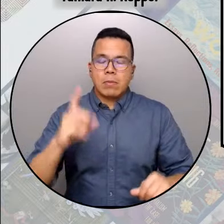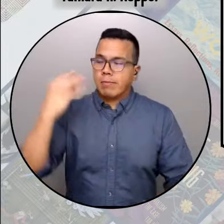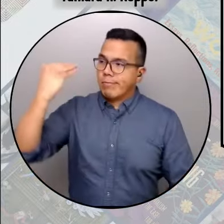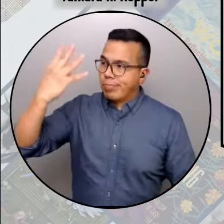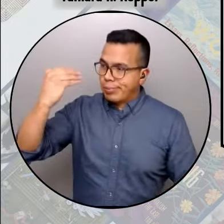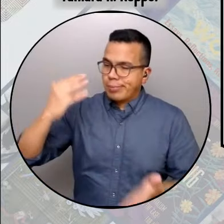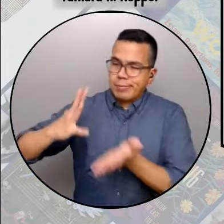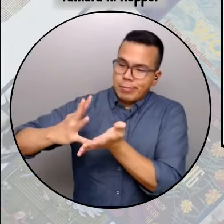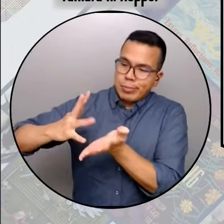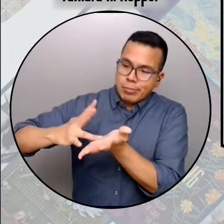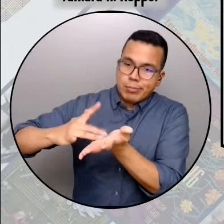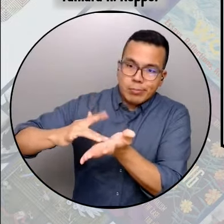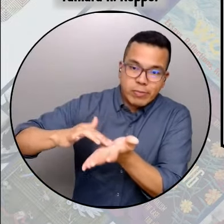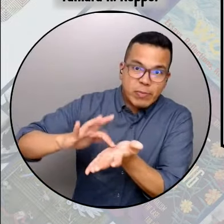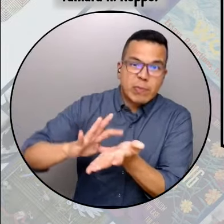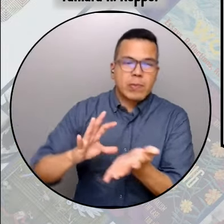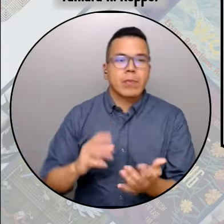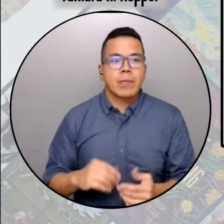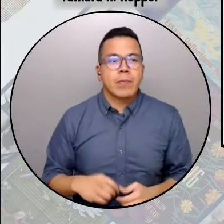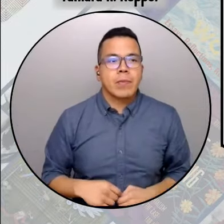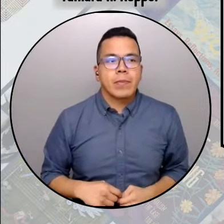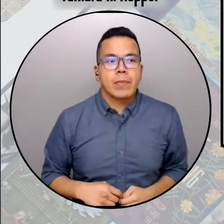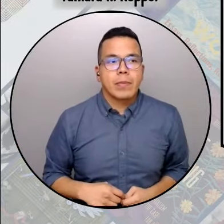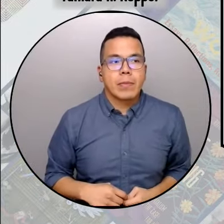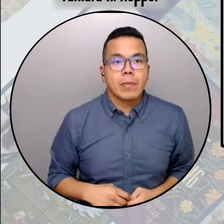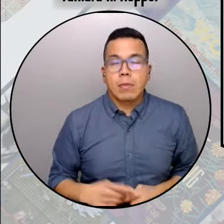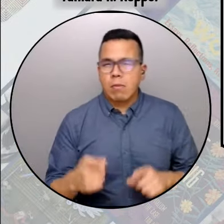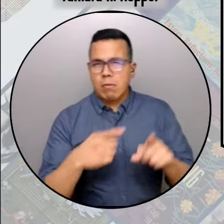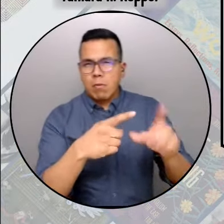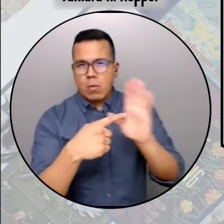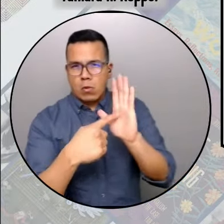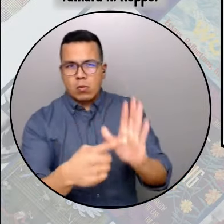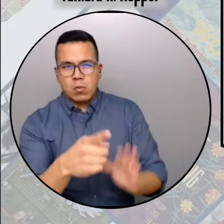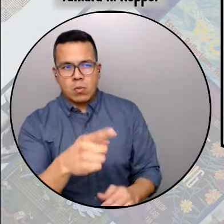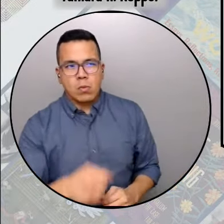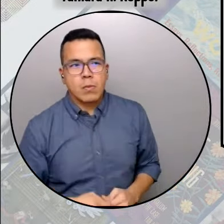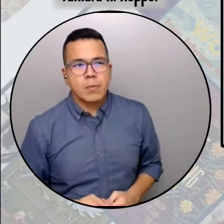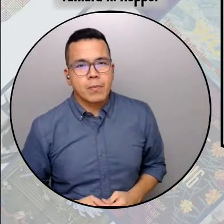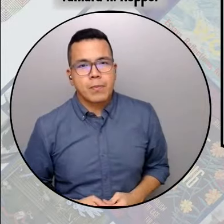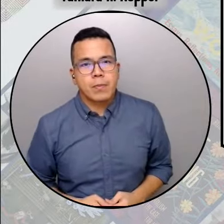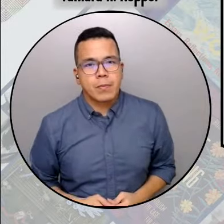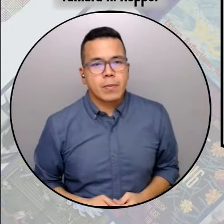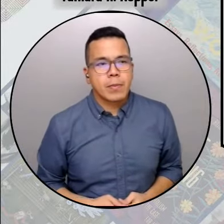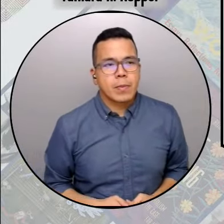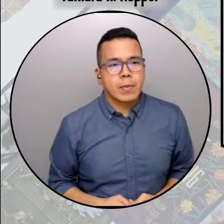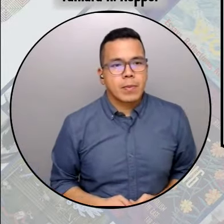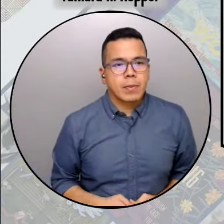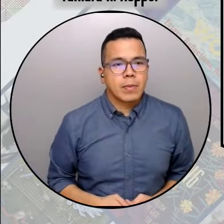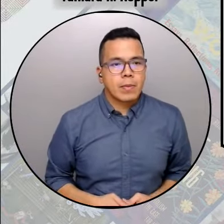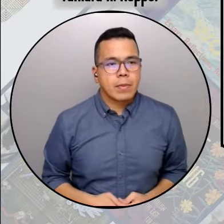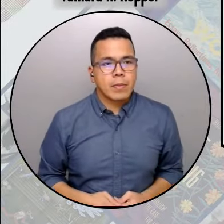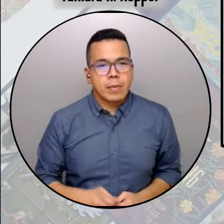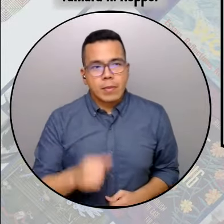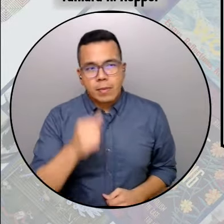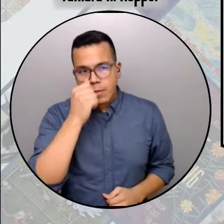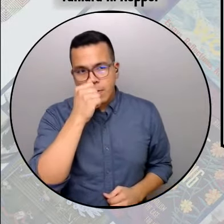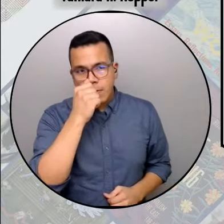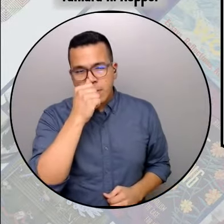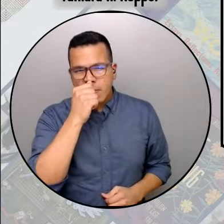so here, right? So, you know, identifying and arresting quote unquote criminal aliens,